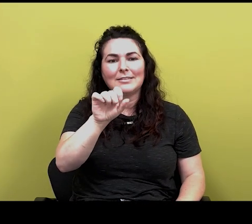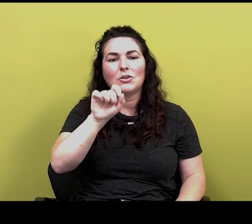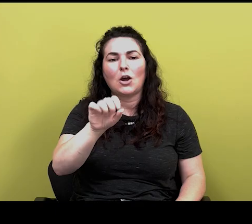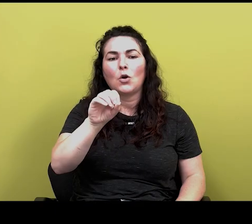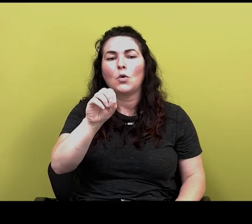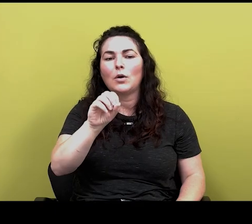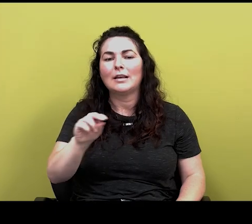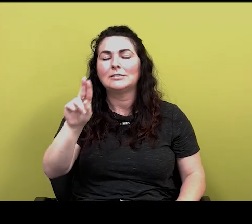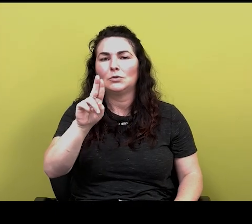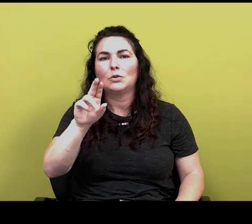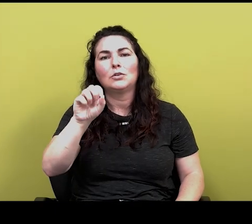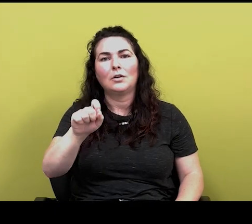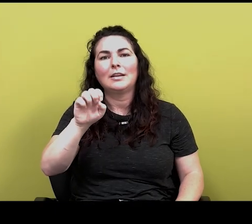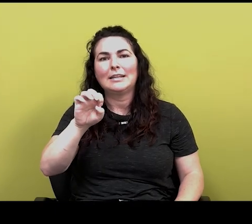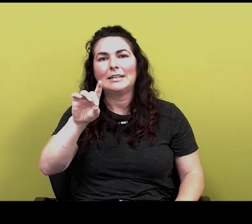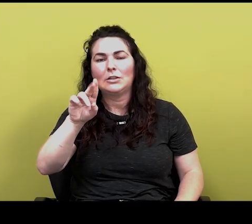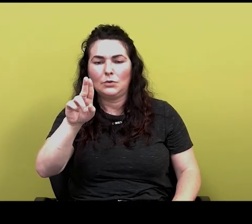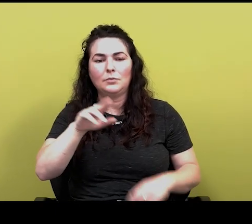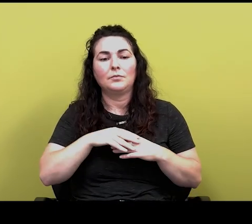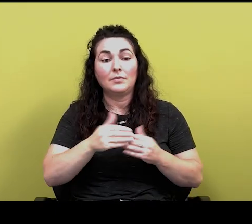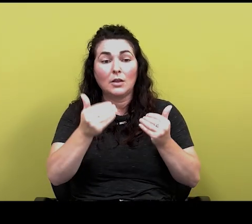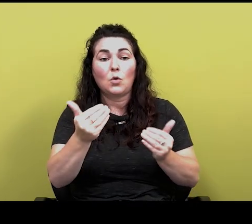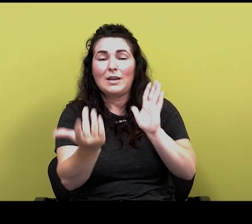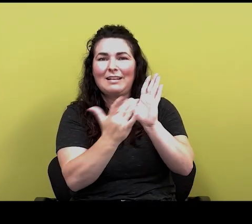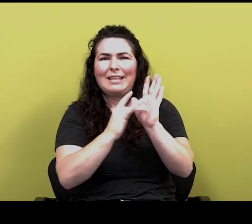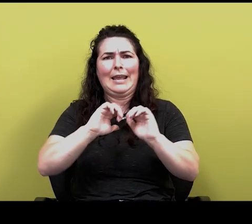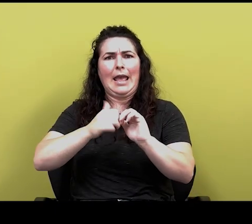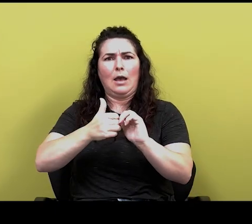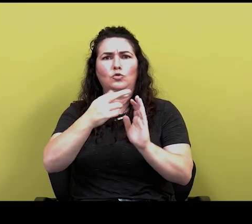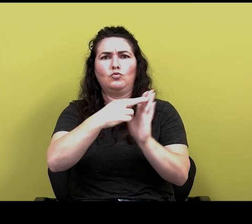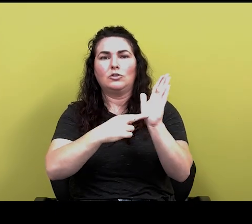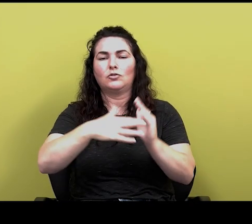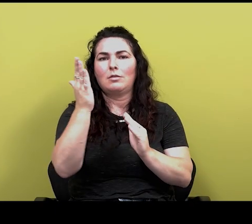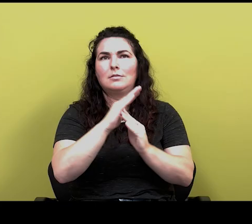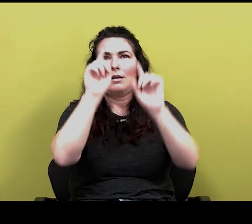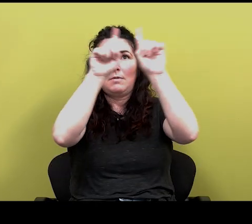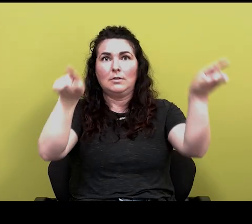slds.osu.edu. Then you will navigate to the How to Register tab at the top of the screen.